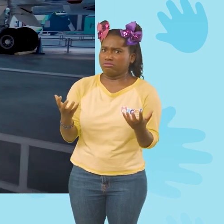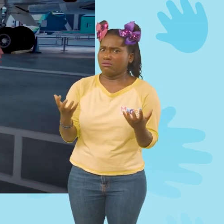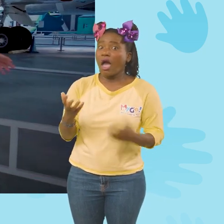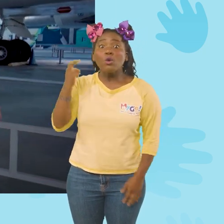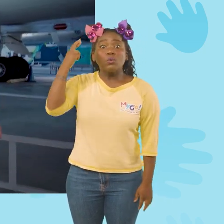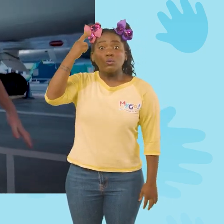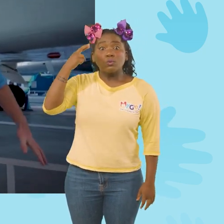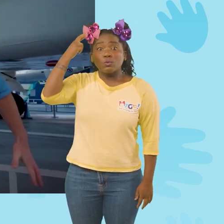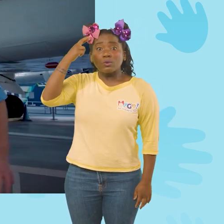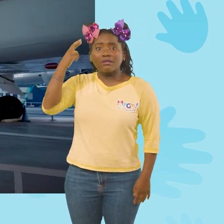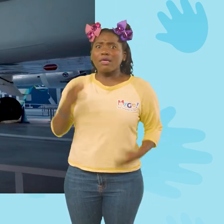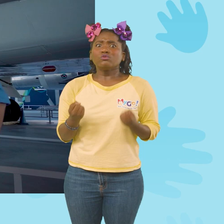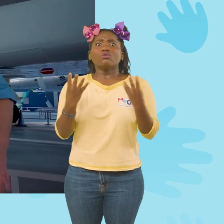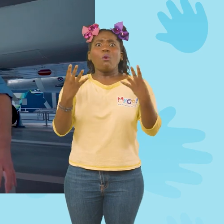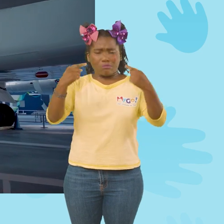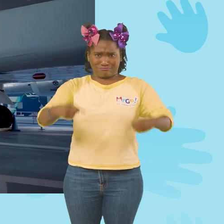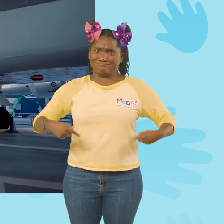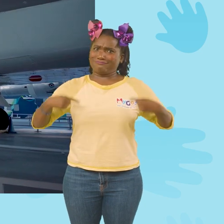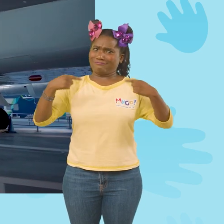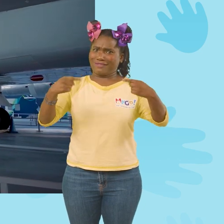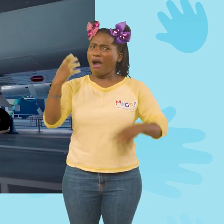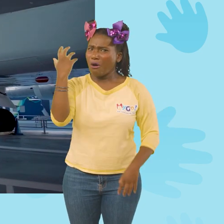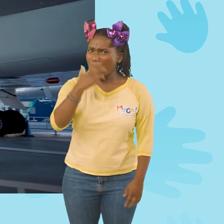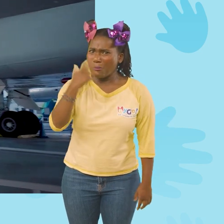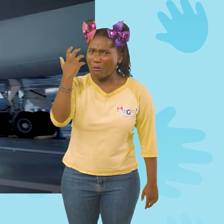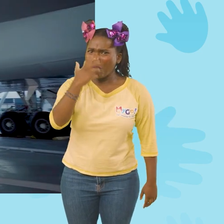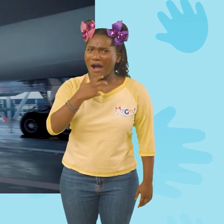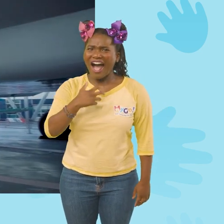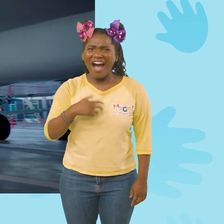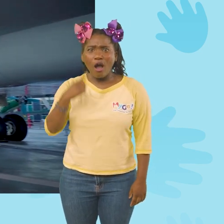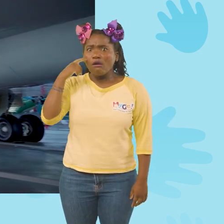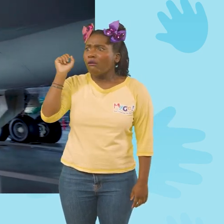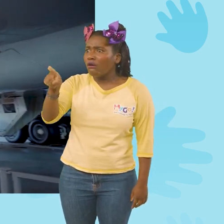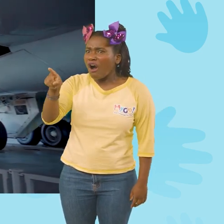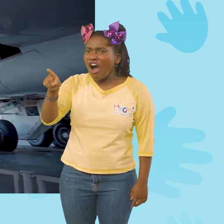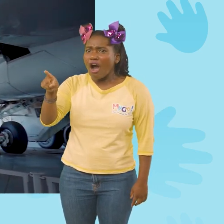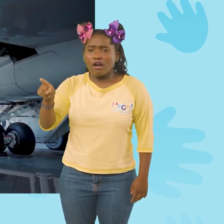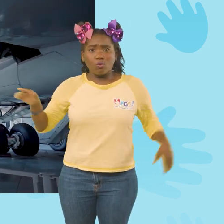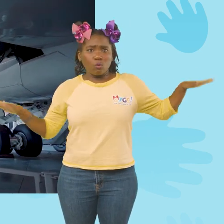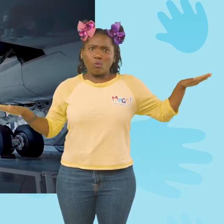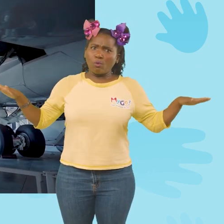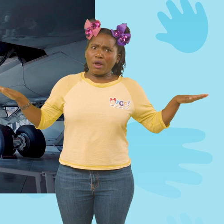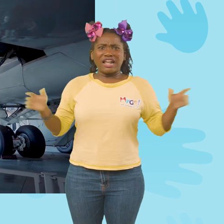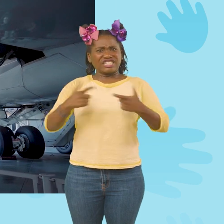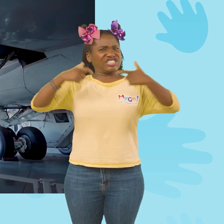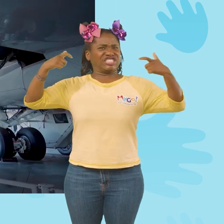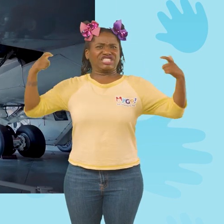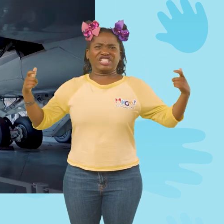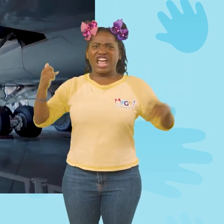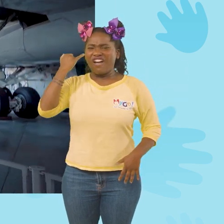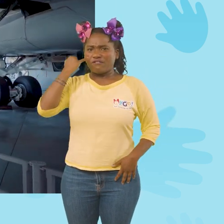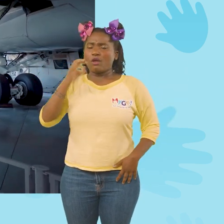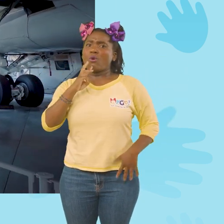probably why they have so many tires. Whoa! And look how big this wing is! If it was